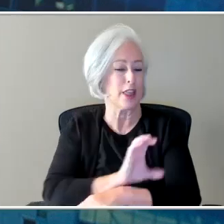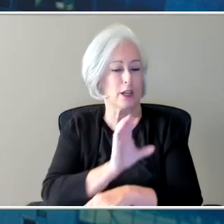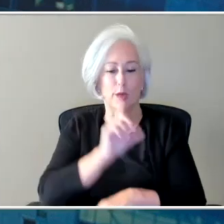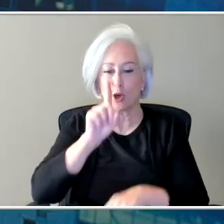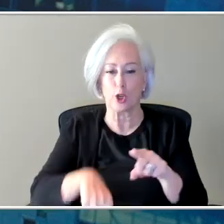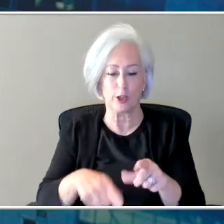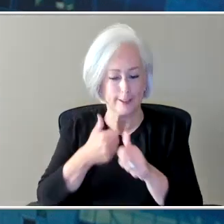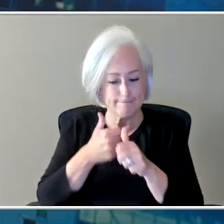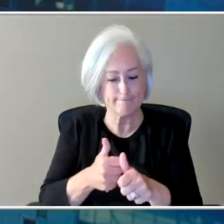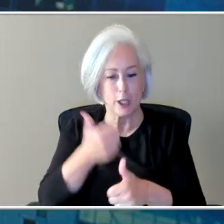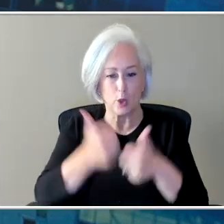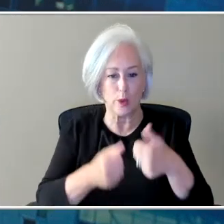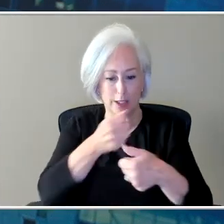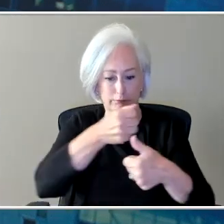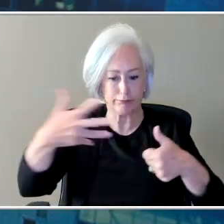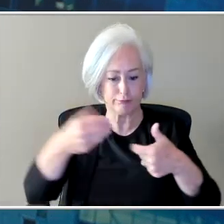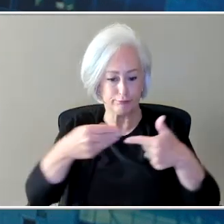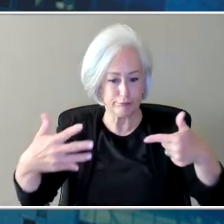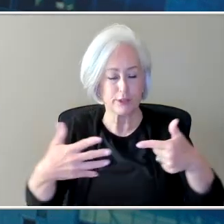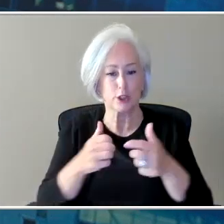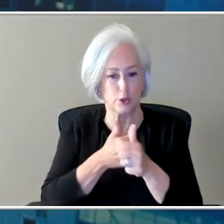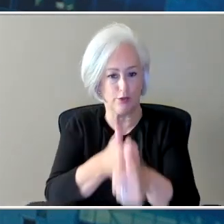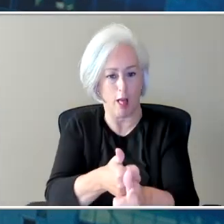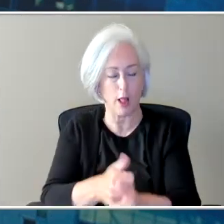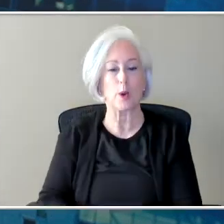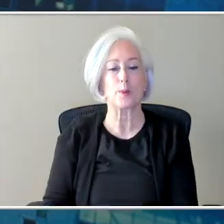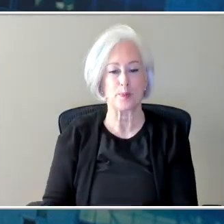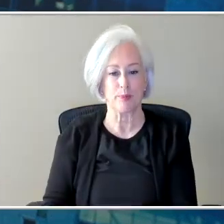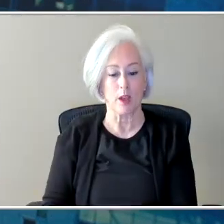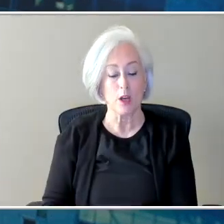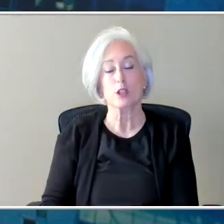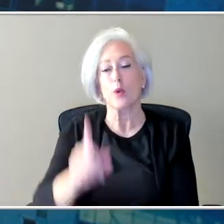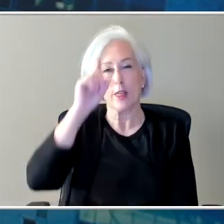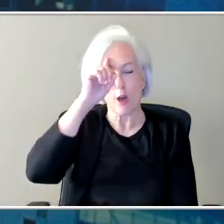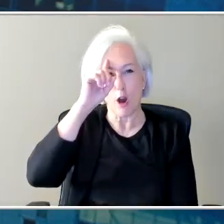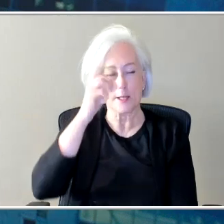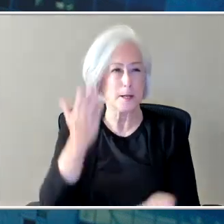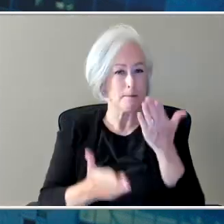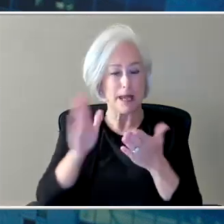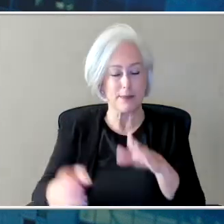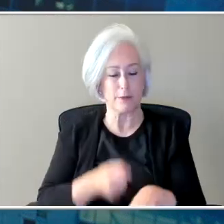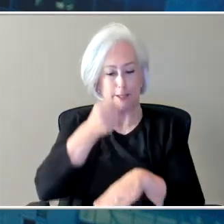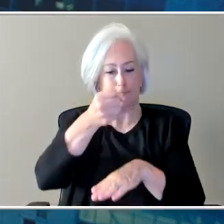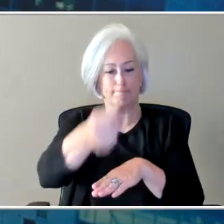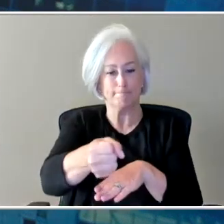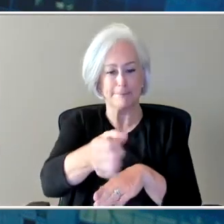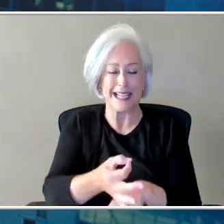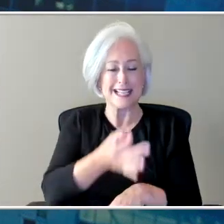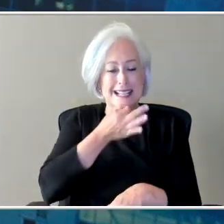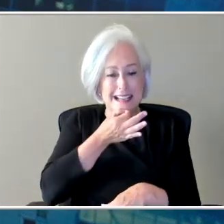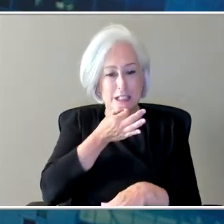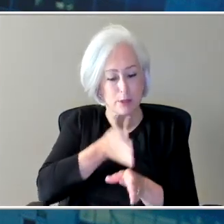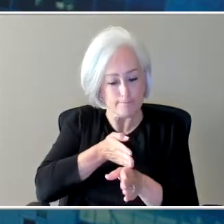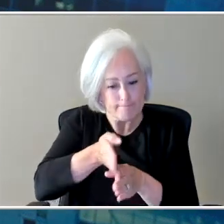ways that a patient would present. So then we know if we put an expert nurse who's part of that multidisciplinary team of